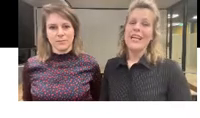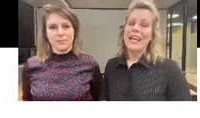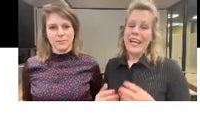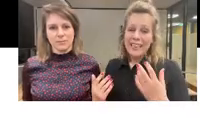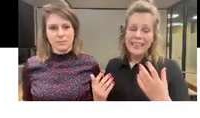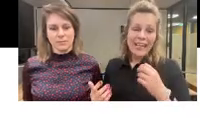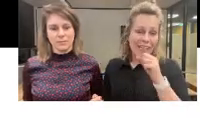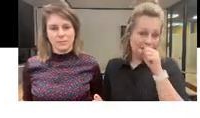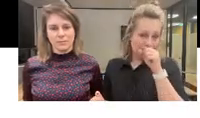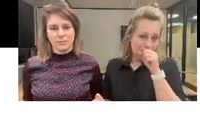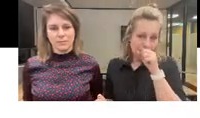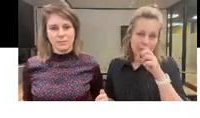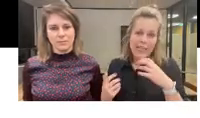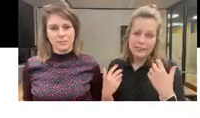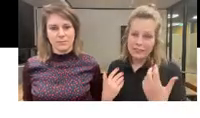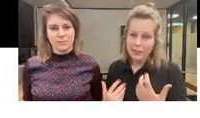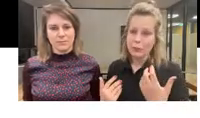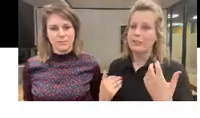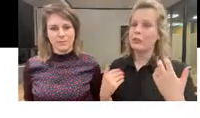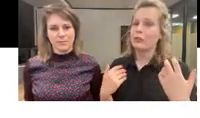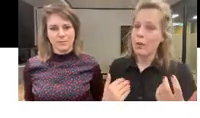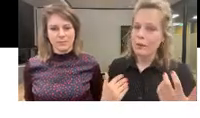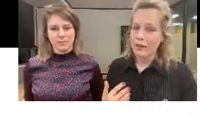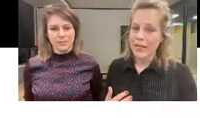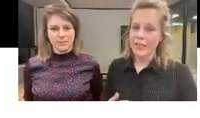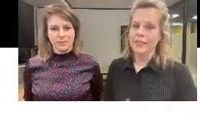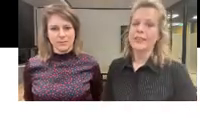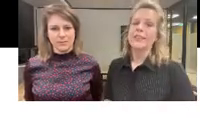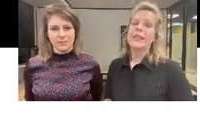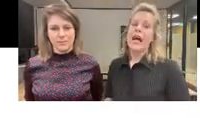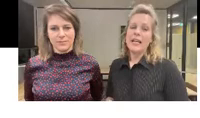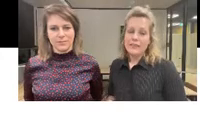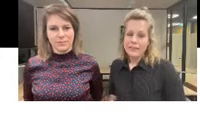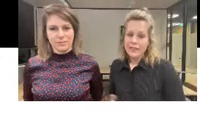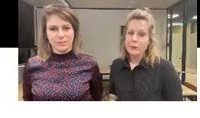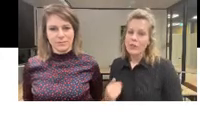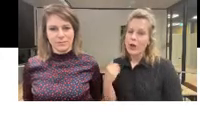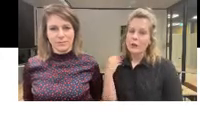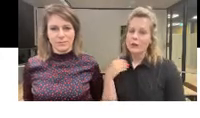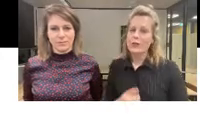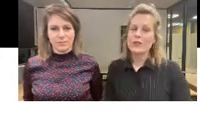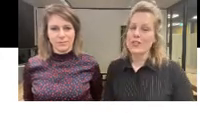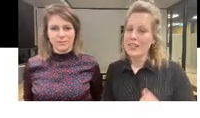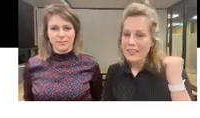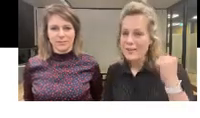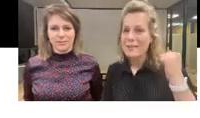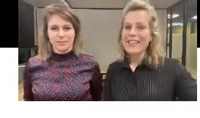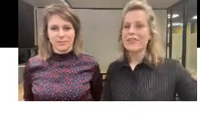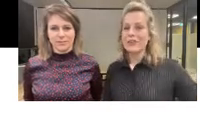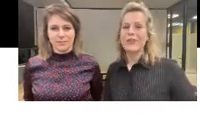treatments. Hand in hand, we extinguish the trauma fire. ITT, we go through